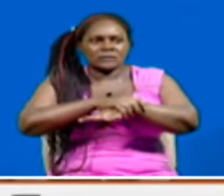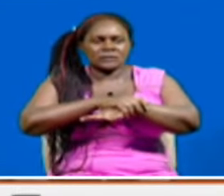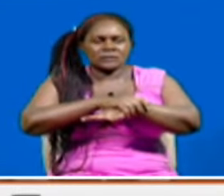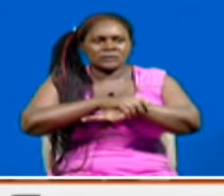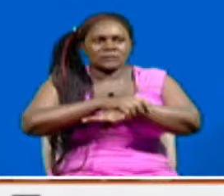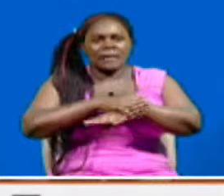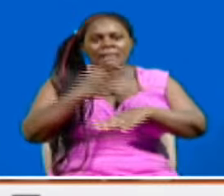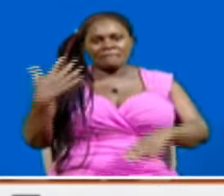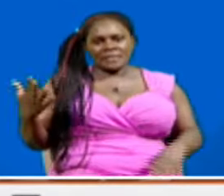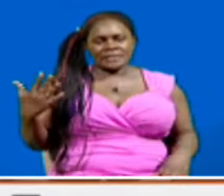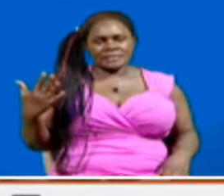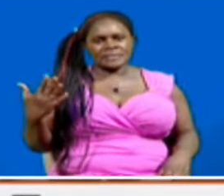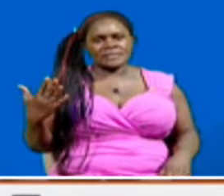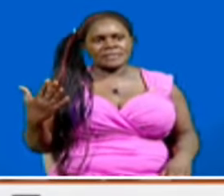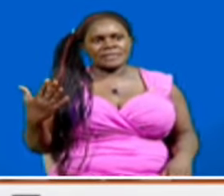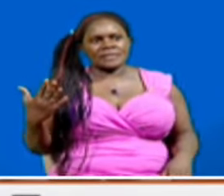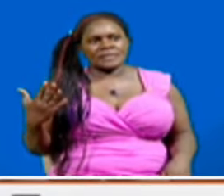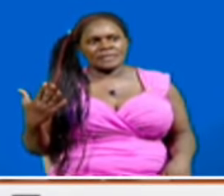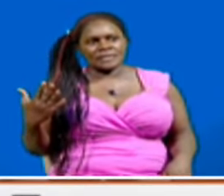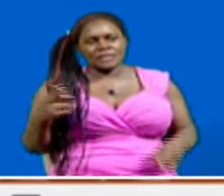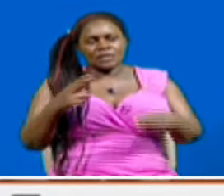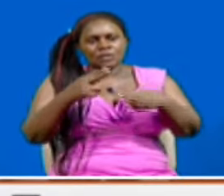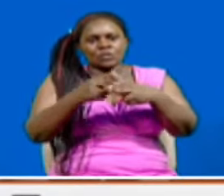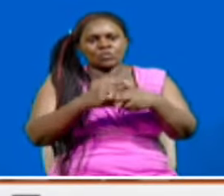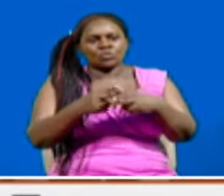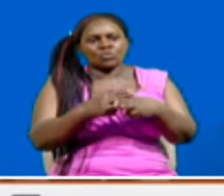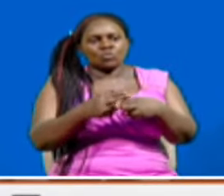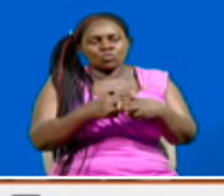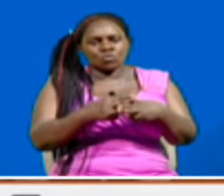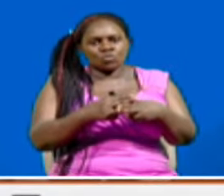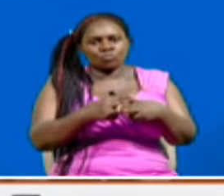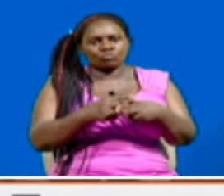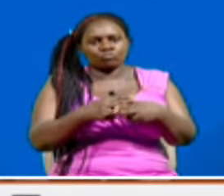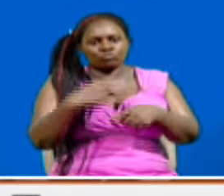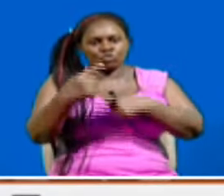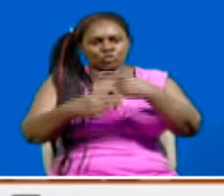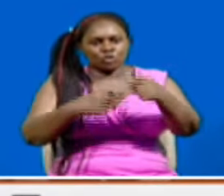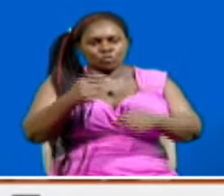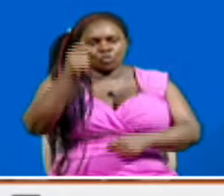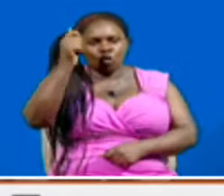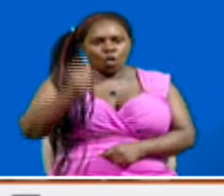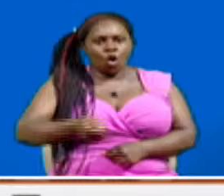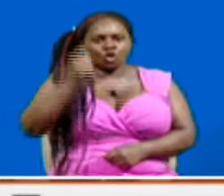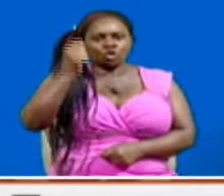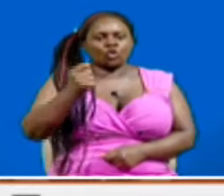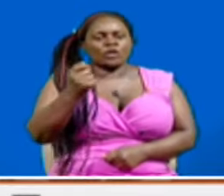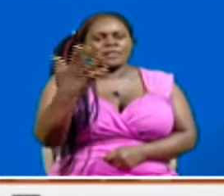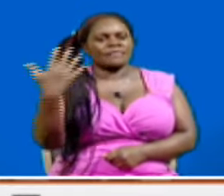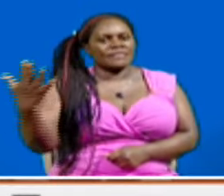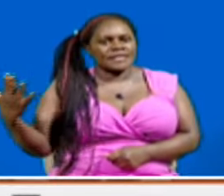such items, and very soon they will proceed with the sale of those